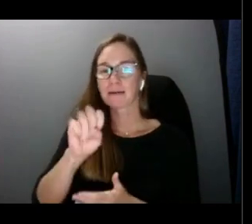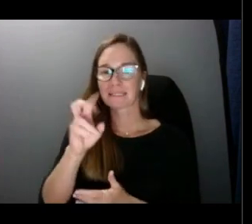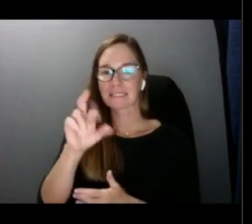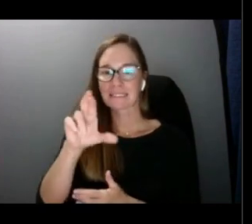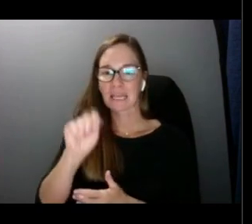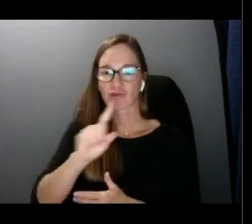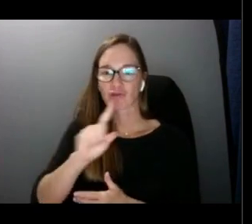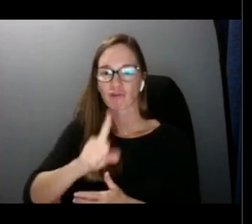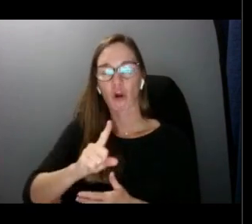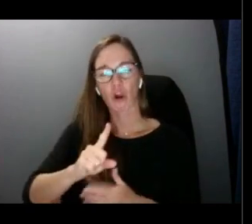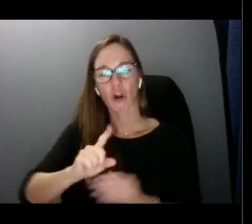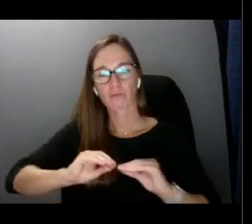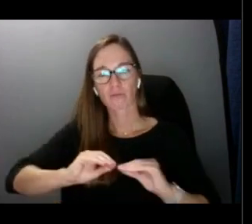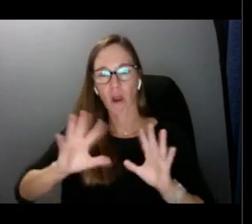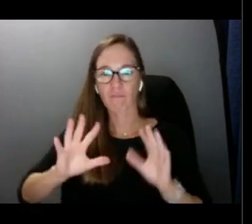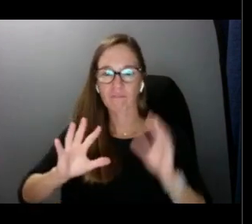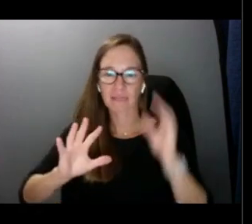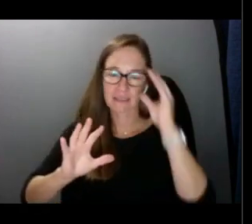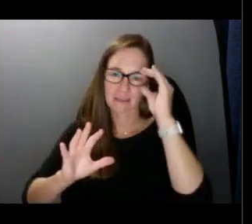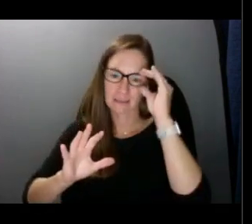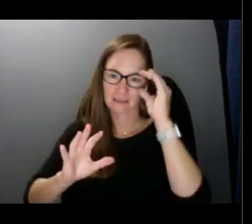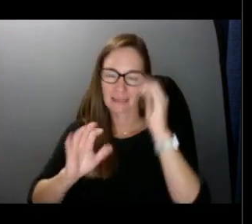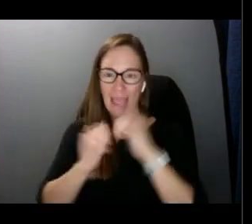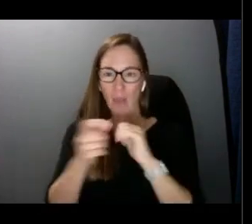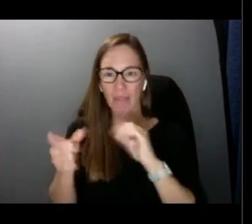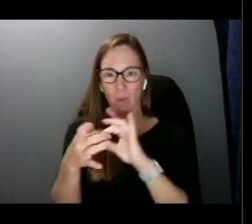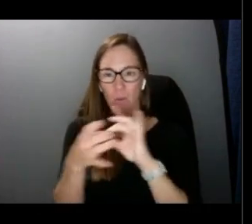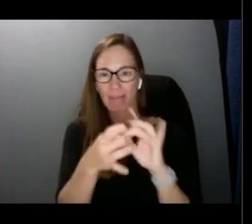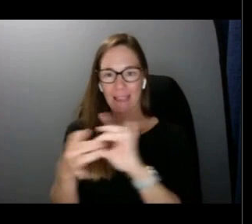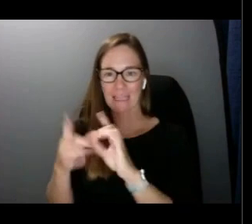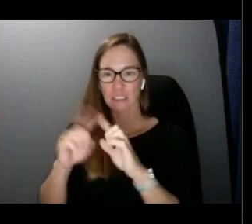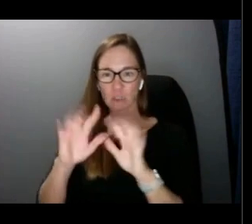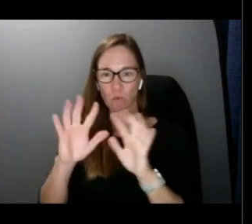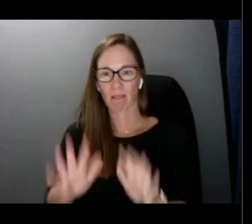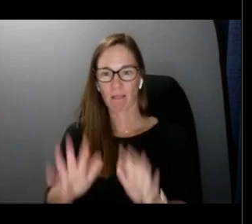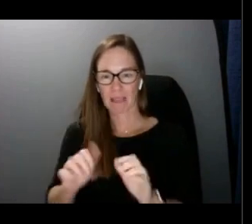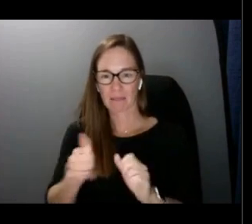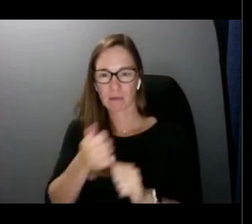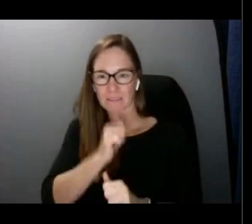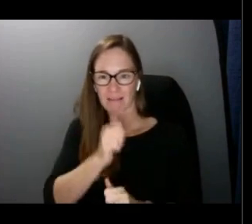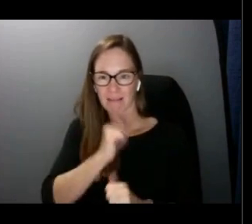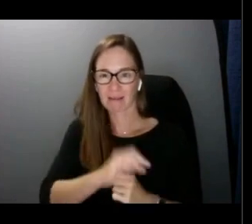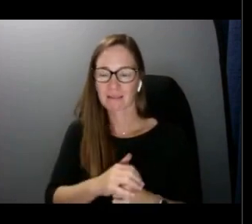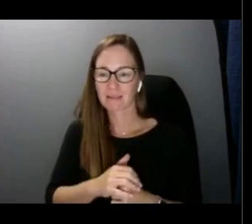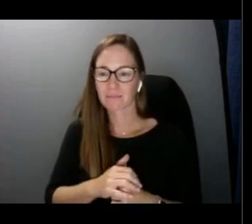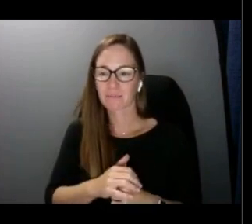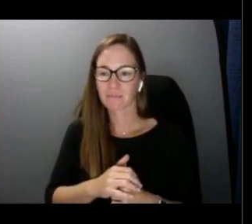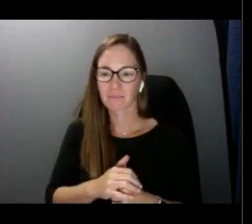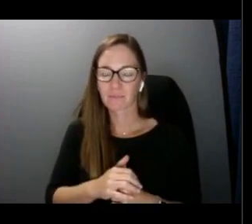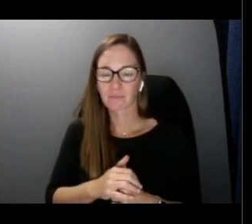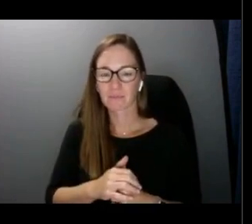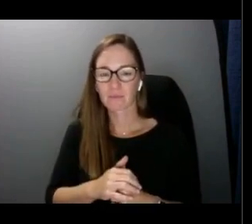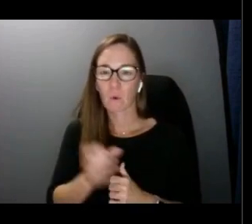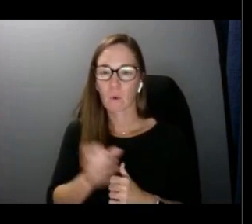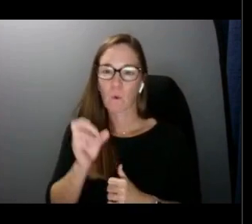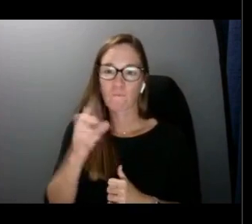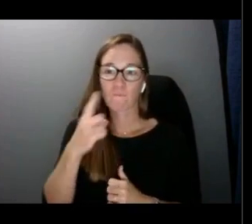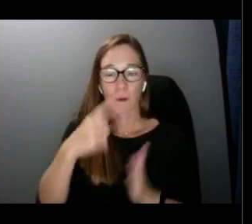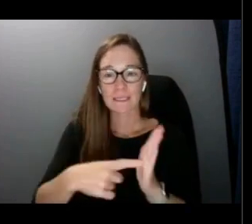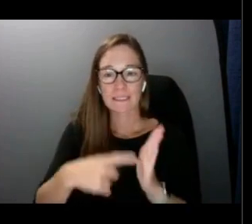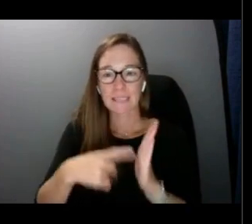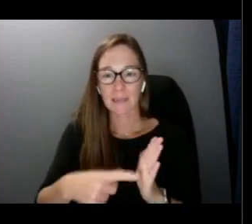perhaps obvious. It's obvious how they relate to climate resilience. For